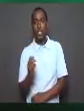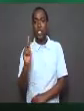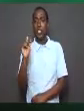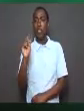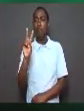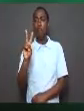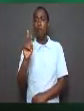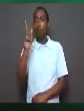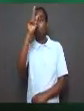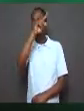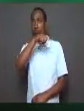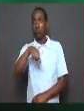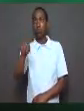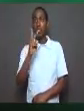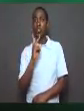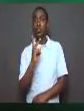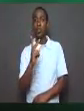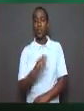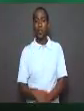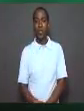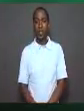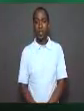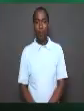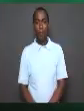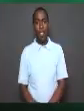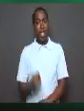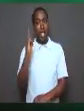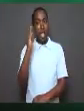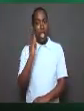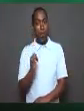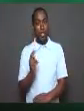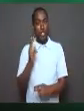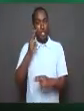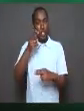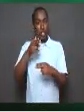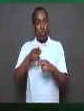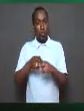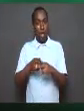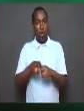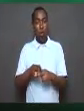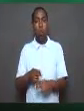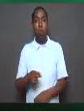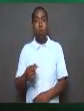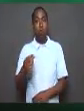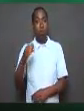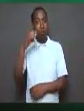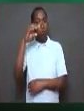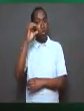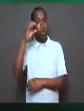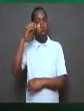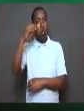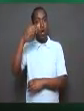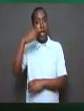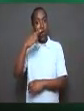screen. The image can be saved as a photograph called an